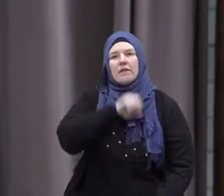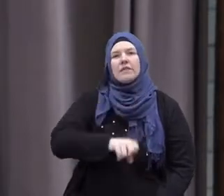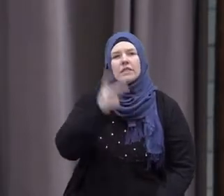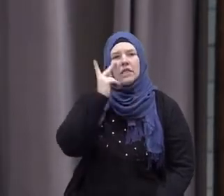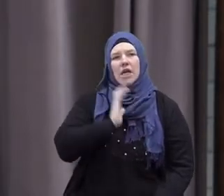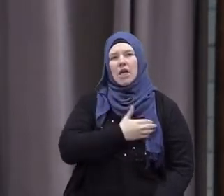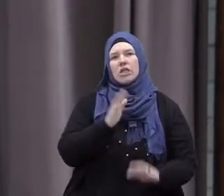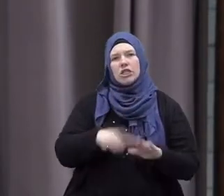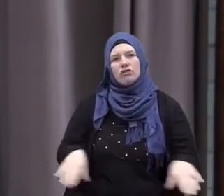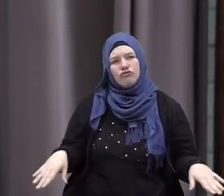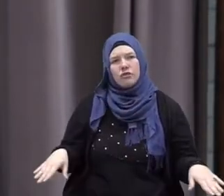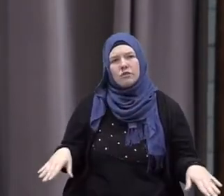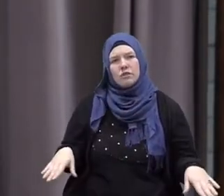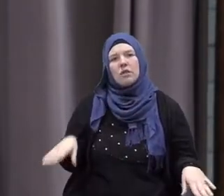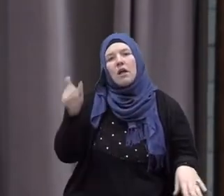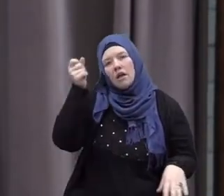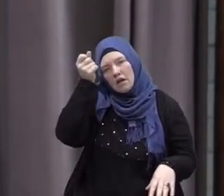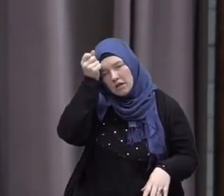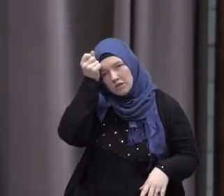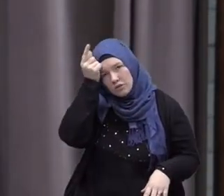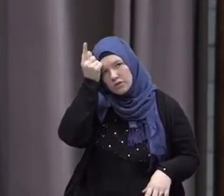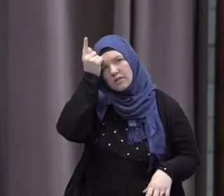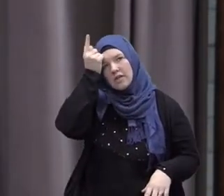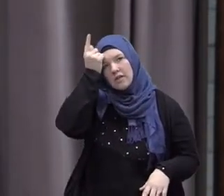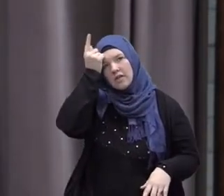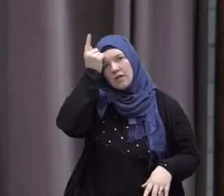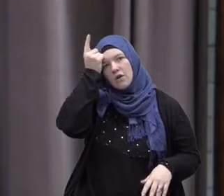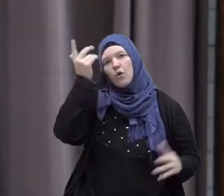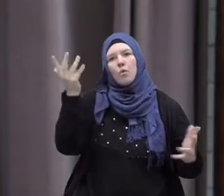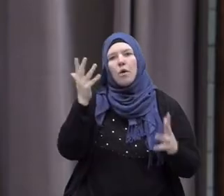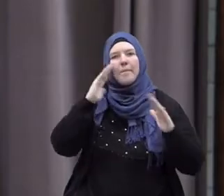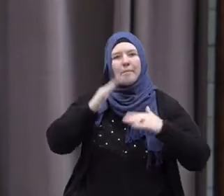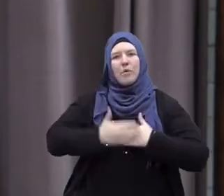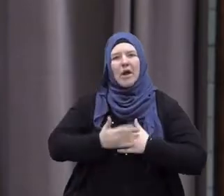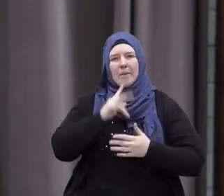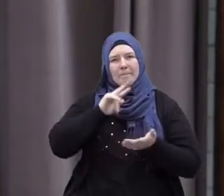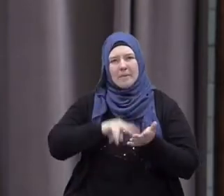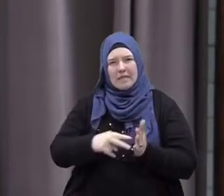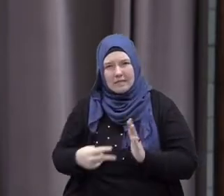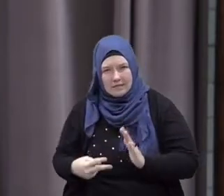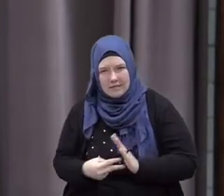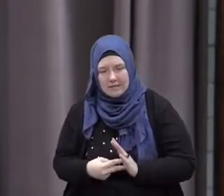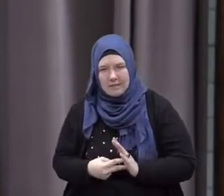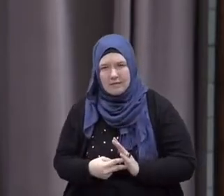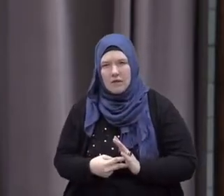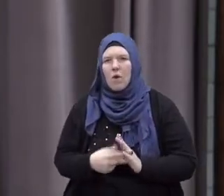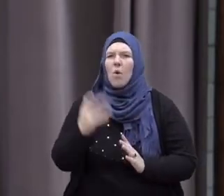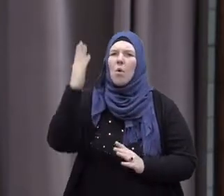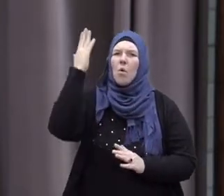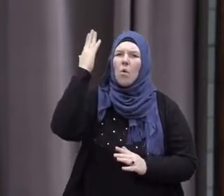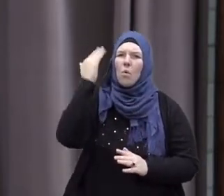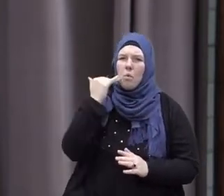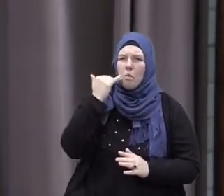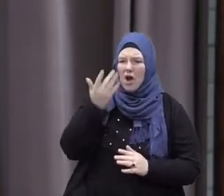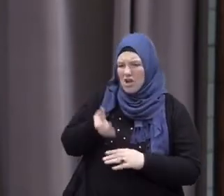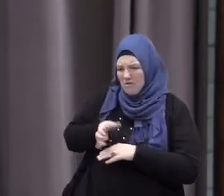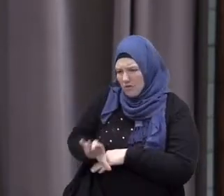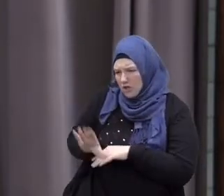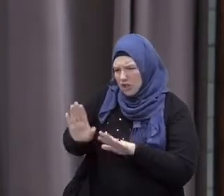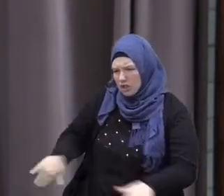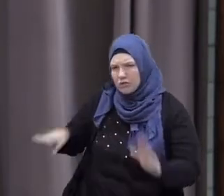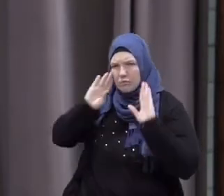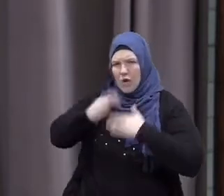see our children understand what prayer is about? Why are you pushing them to